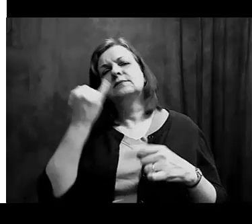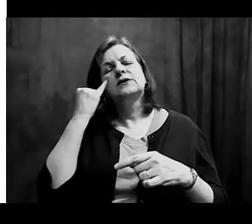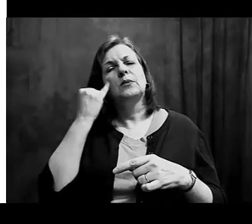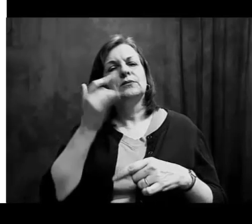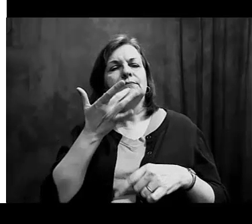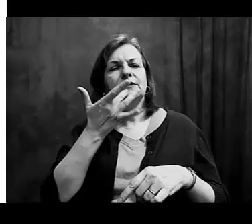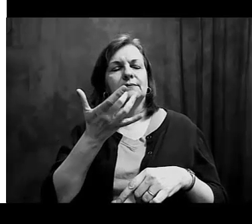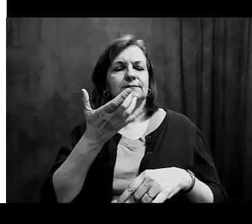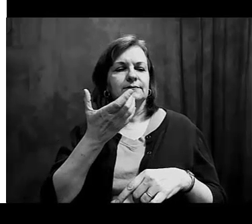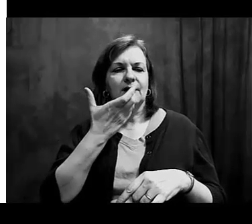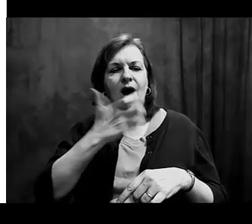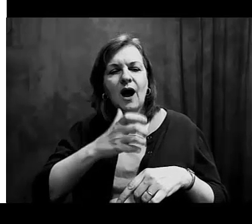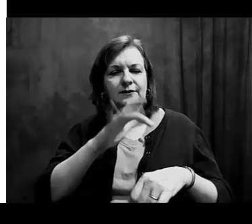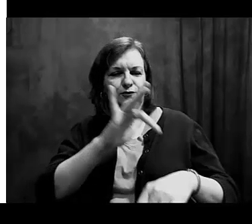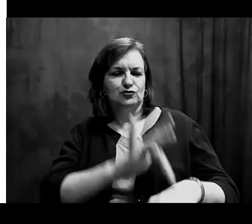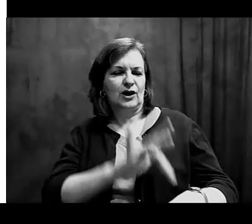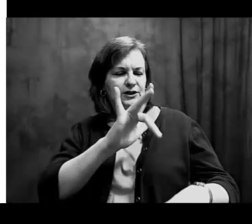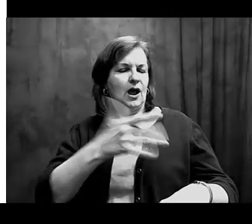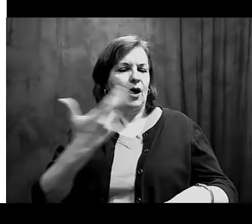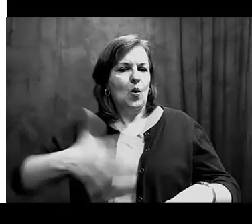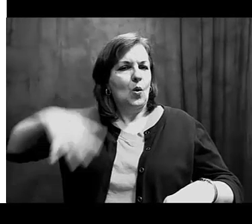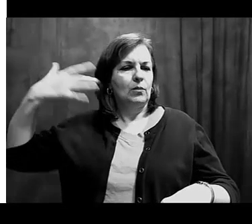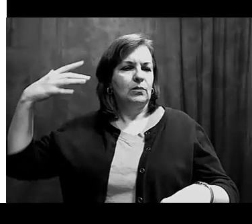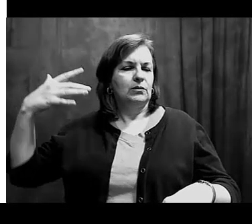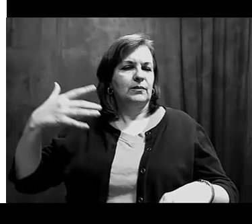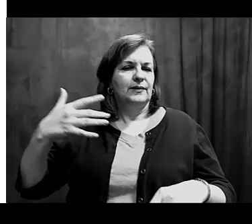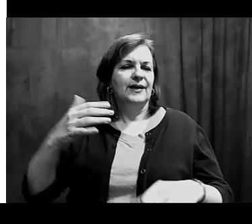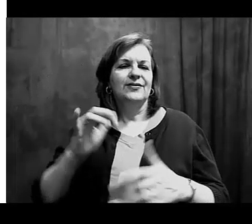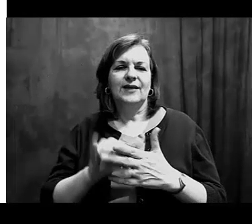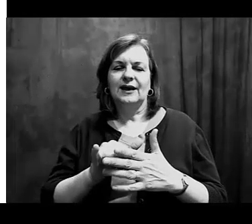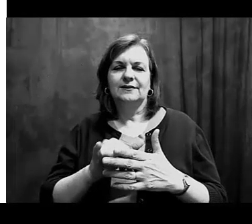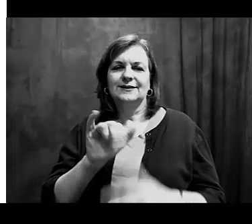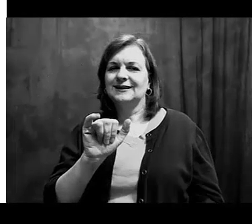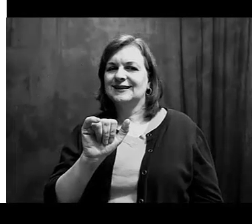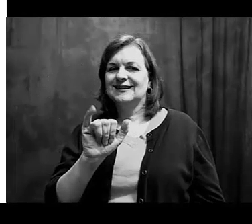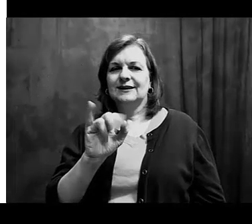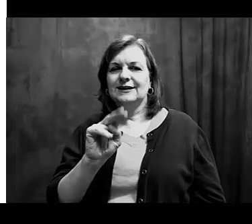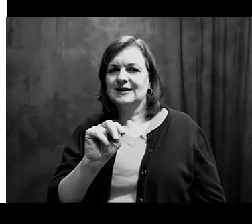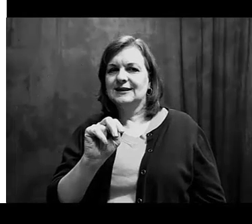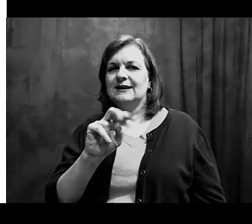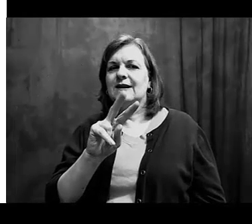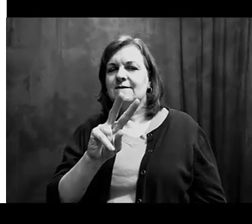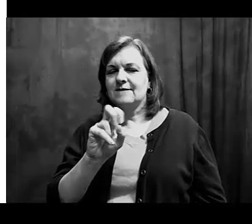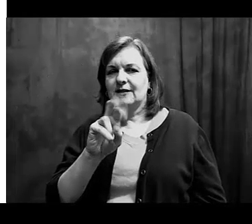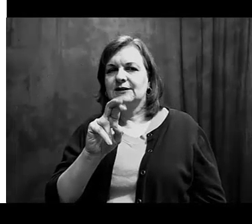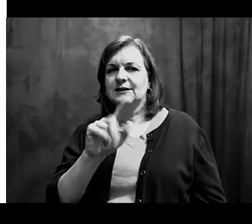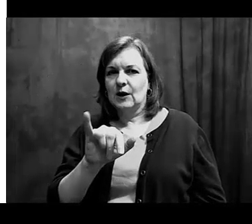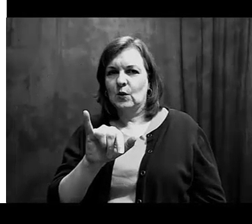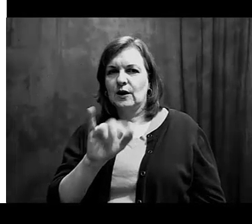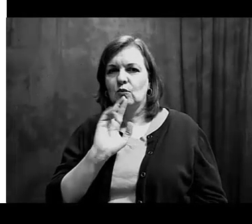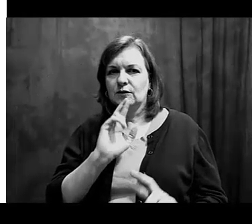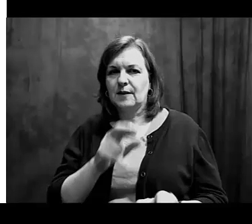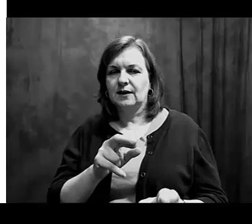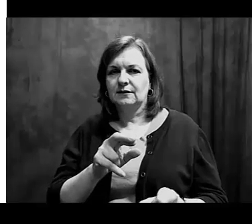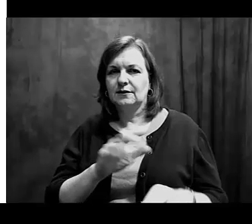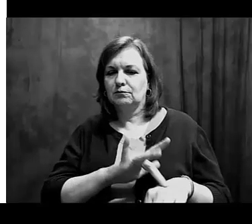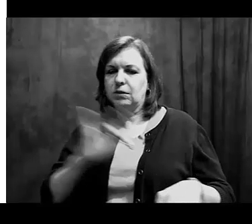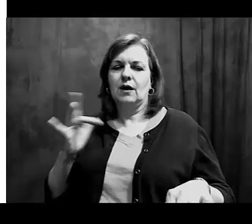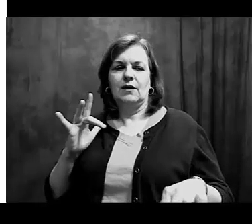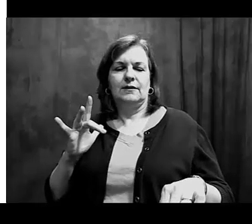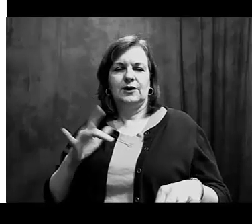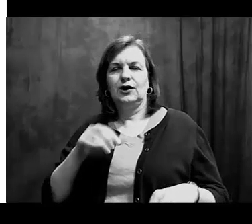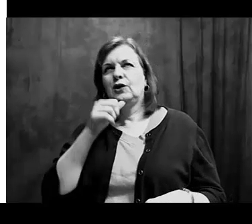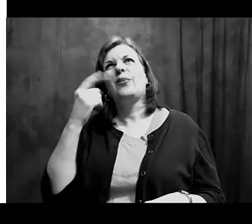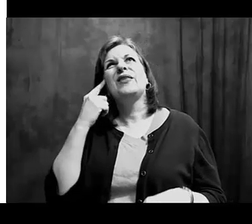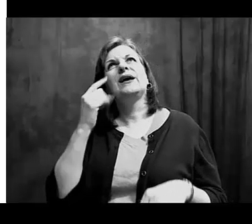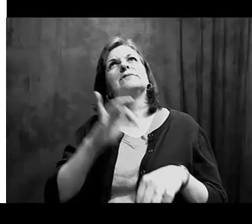Everything you don't have voluntary control over. So voluntary, motor system, to and from skeletal muscles. Some of